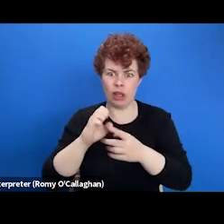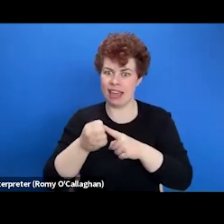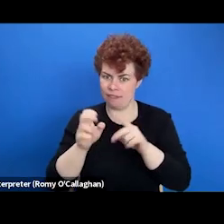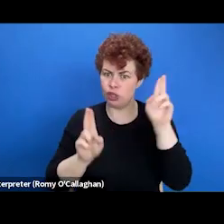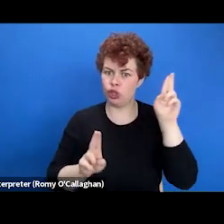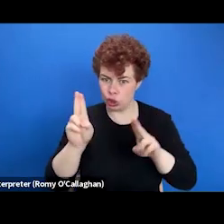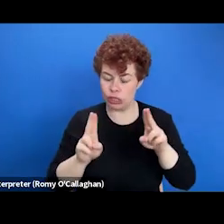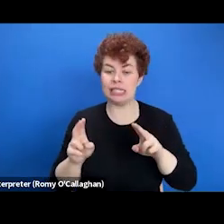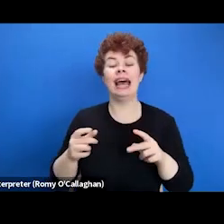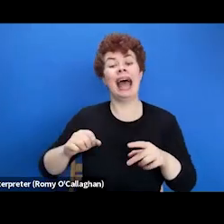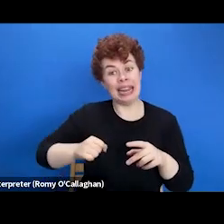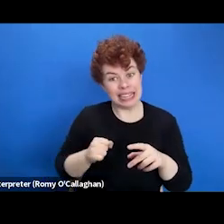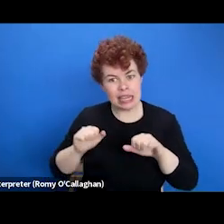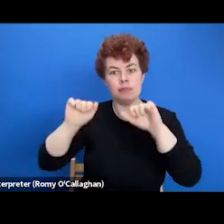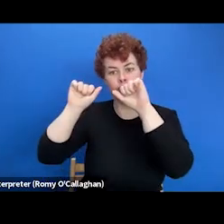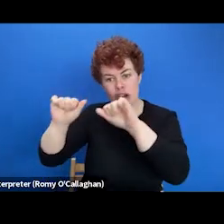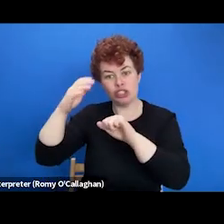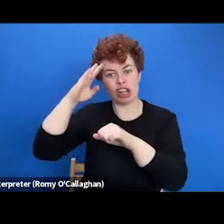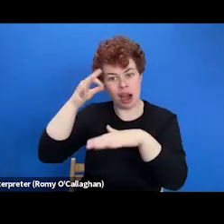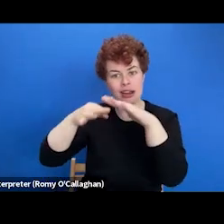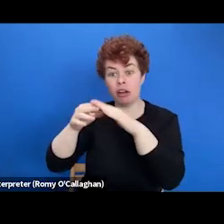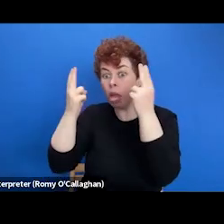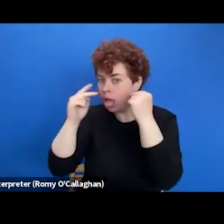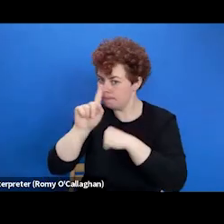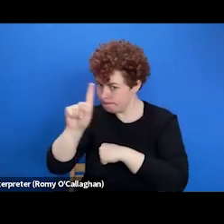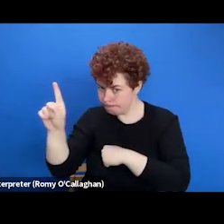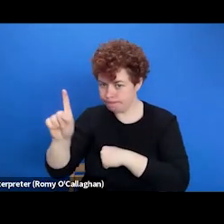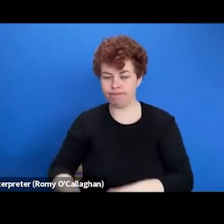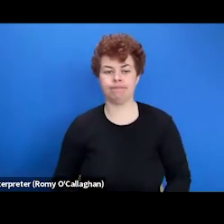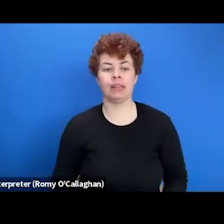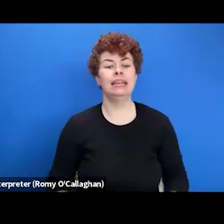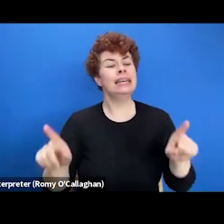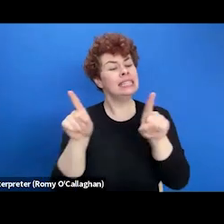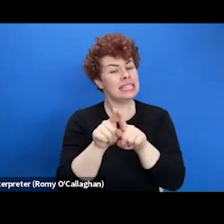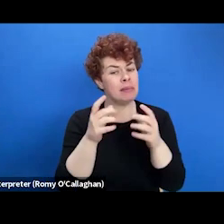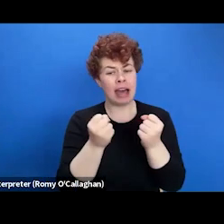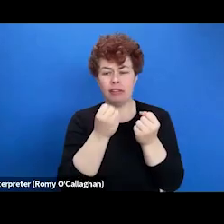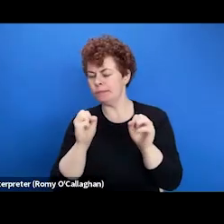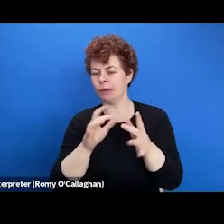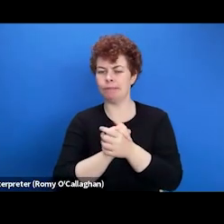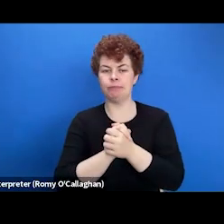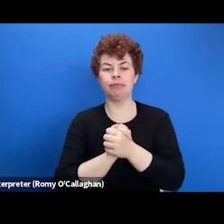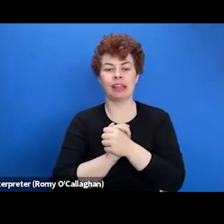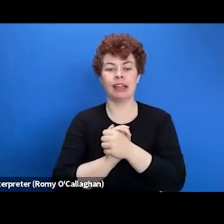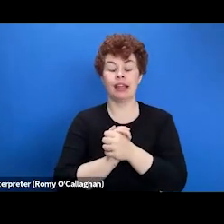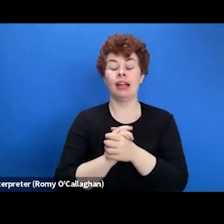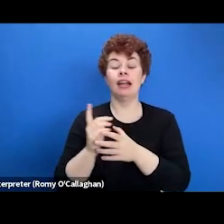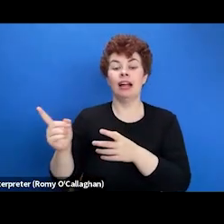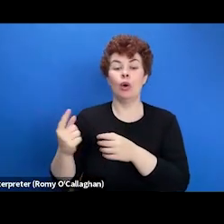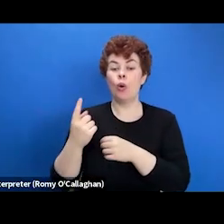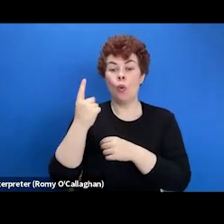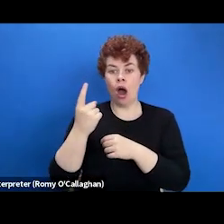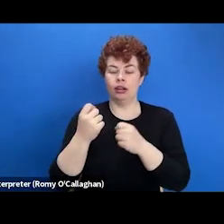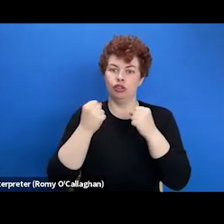keep pressuring Ireland to end its complicity. But also there is this really beautiful campaign. It's a very